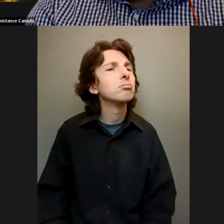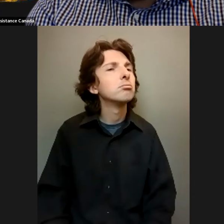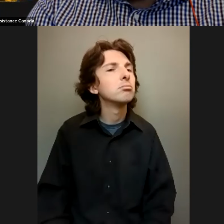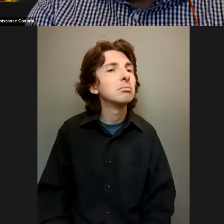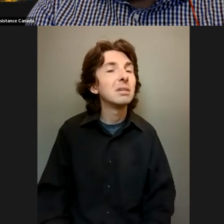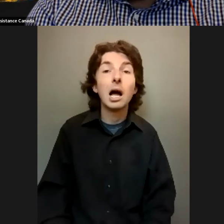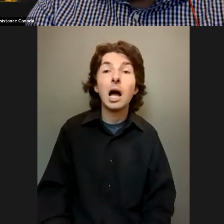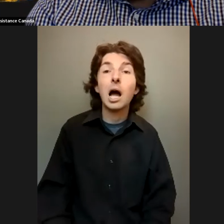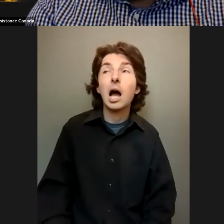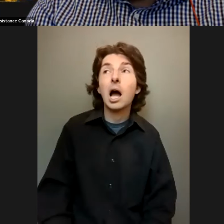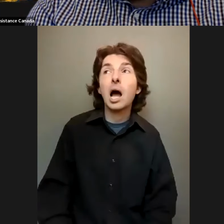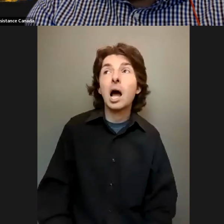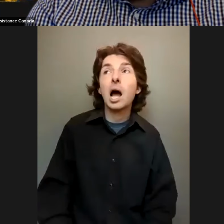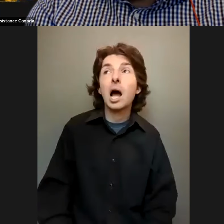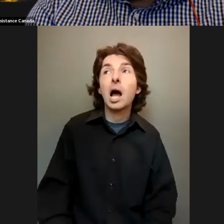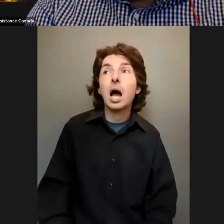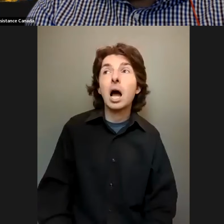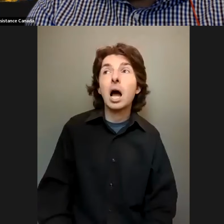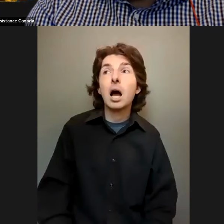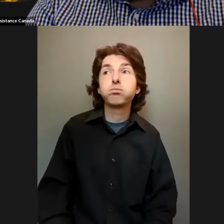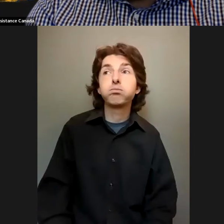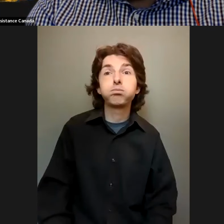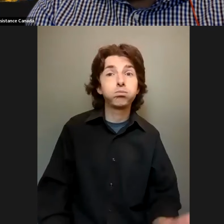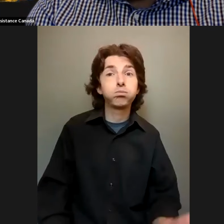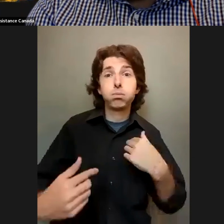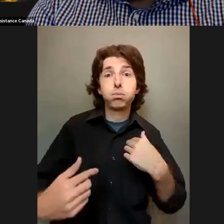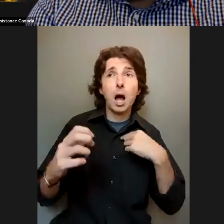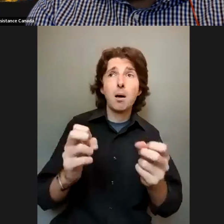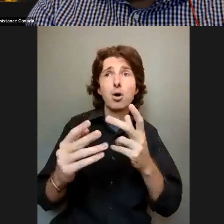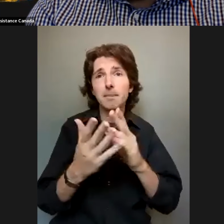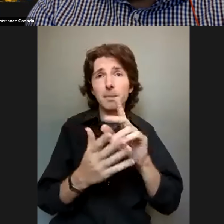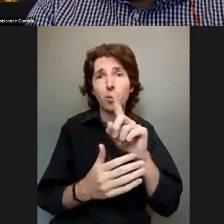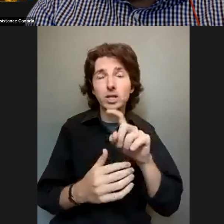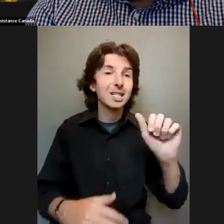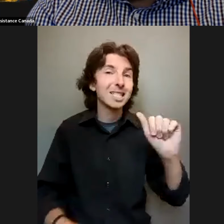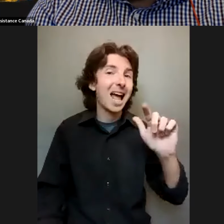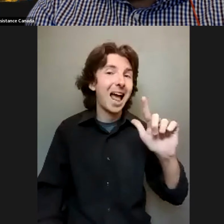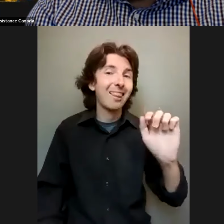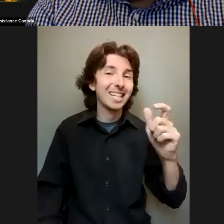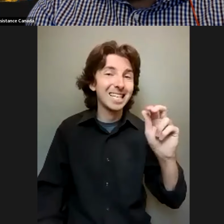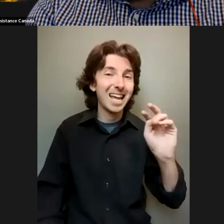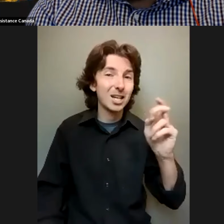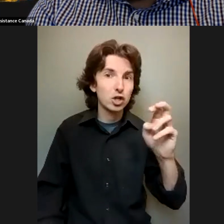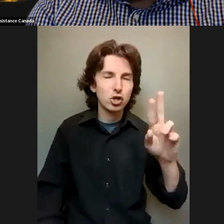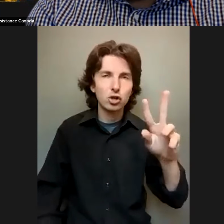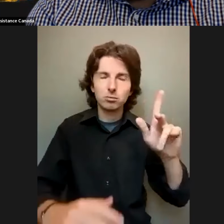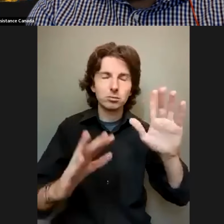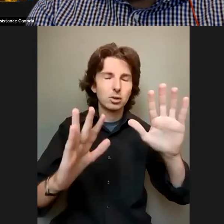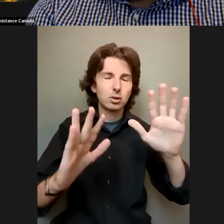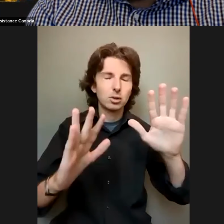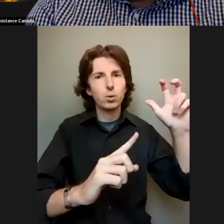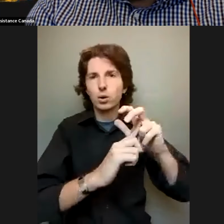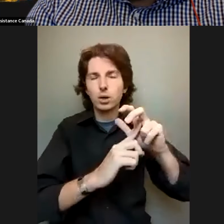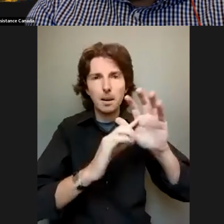Here, I can pose some of the questions. I think Alexander, though, is actually doing a great job of fielding most of them within the